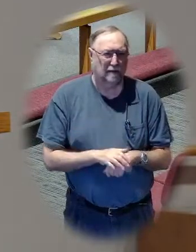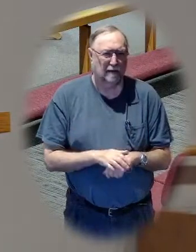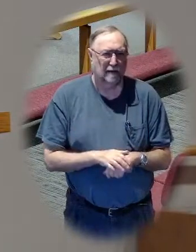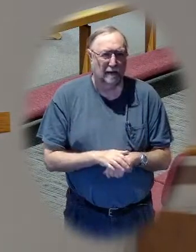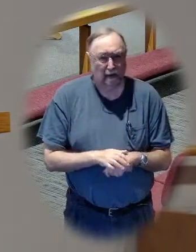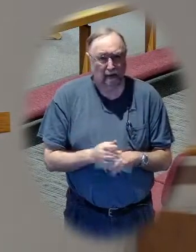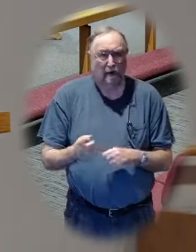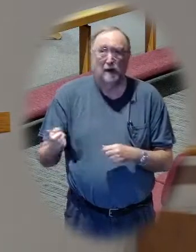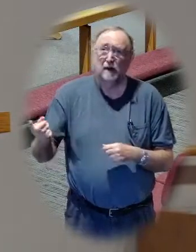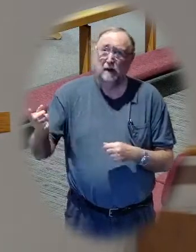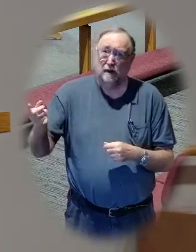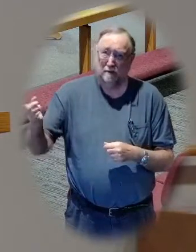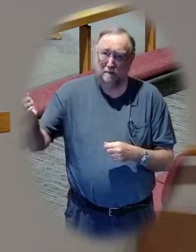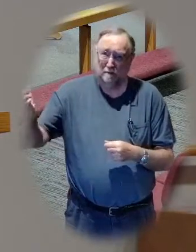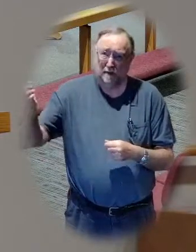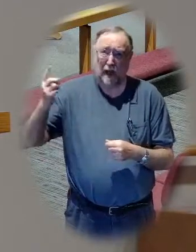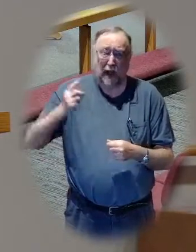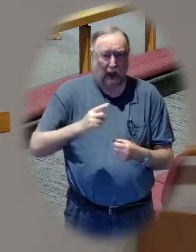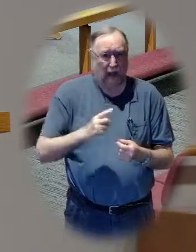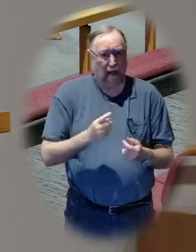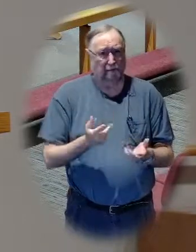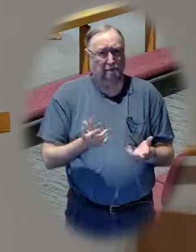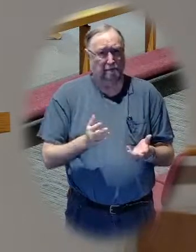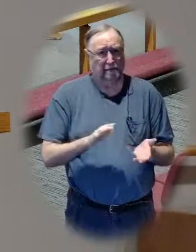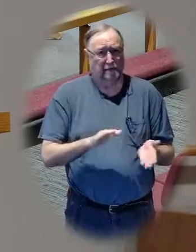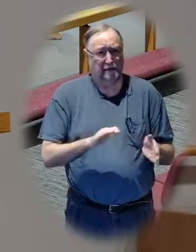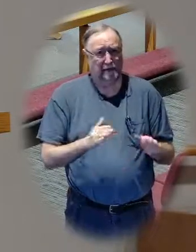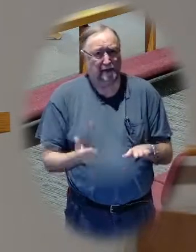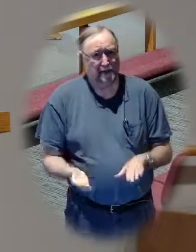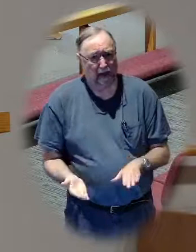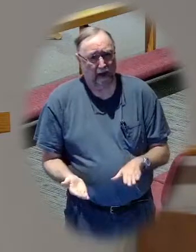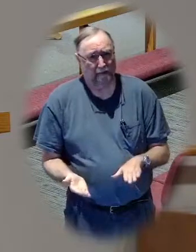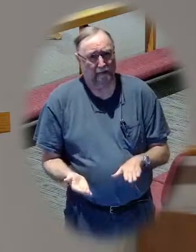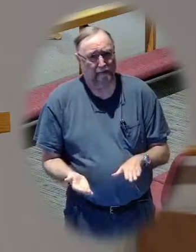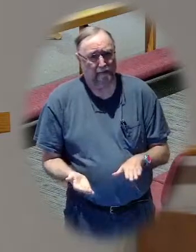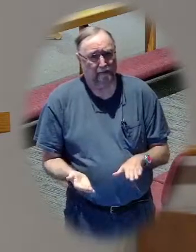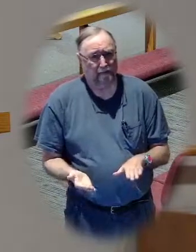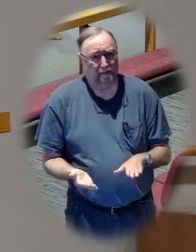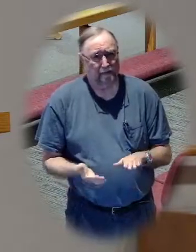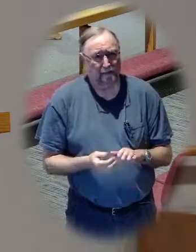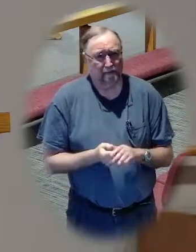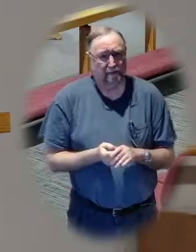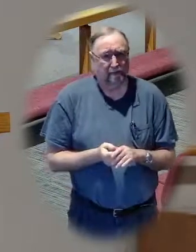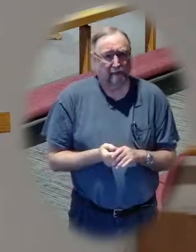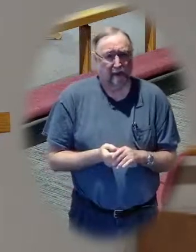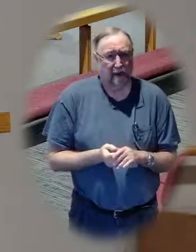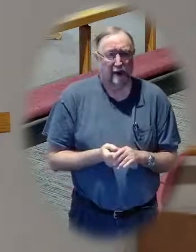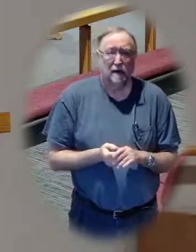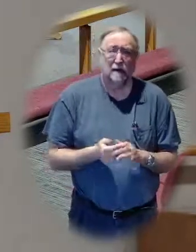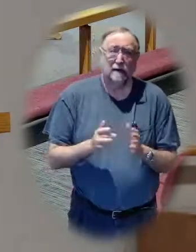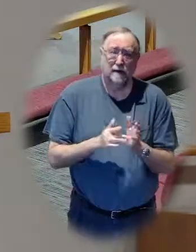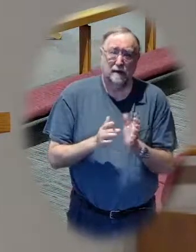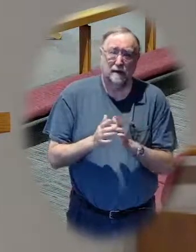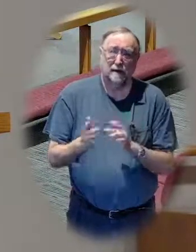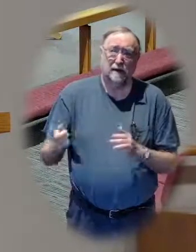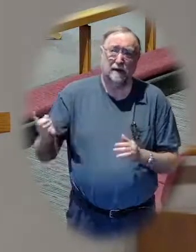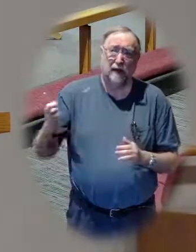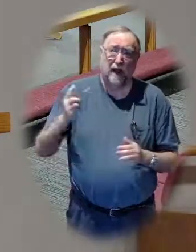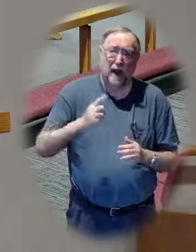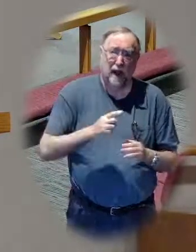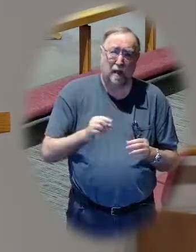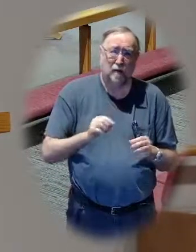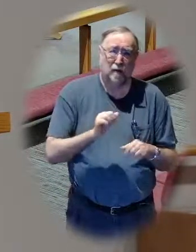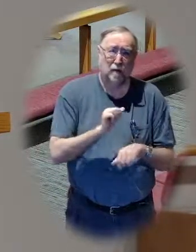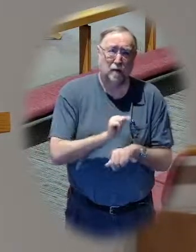He came to die. That's why he's here. He came to do the job of